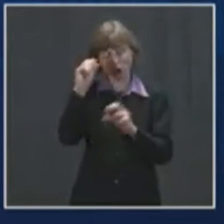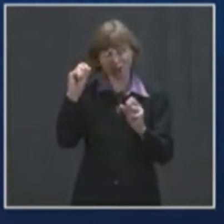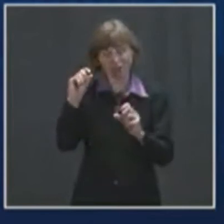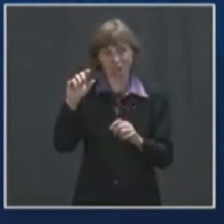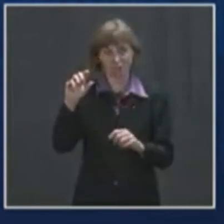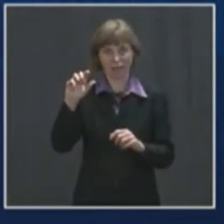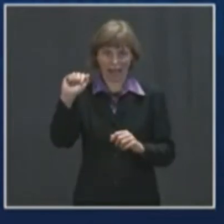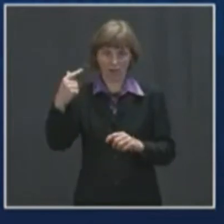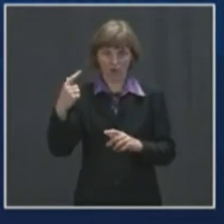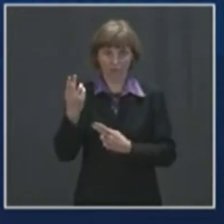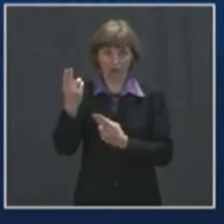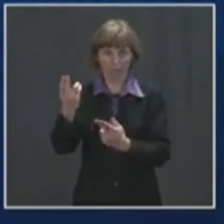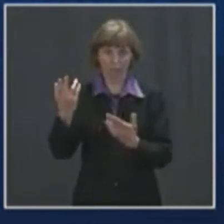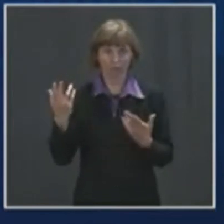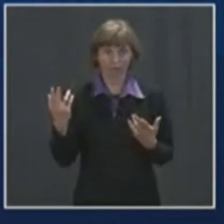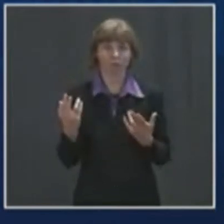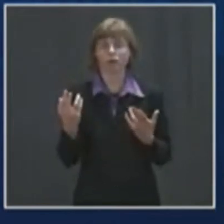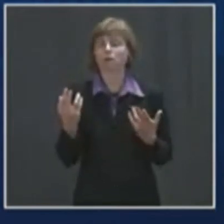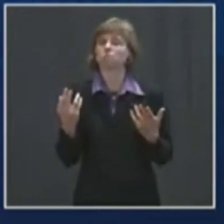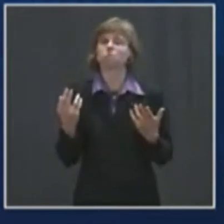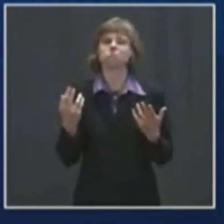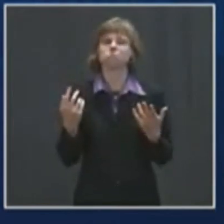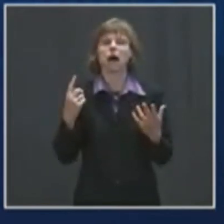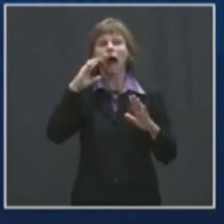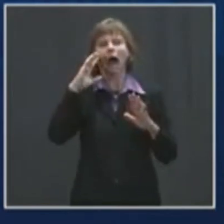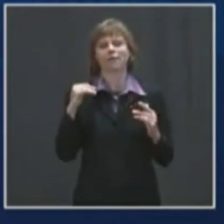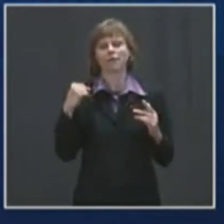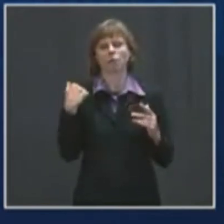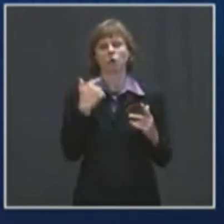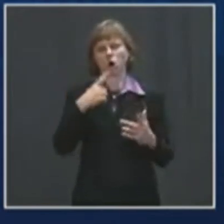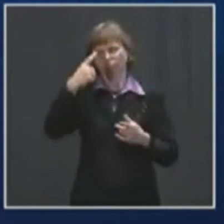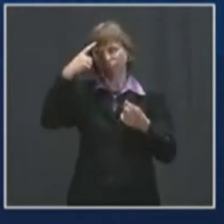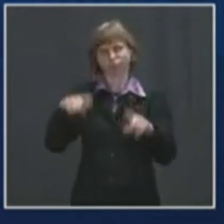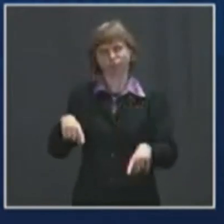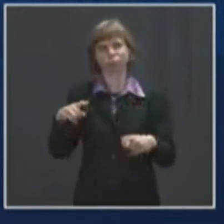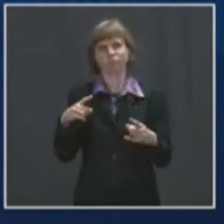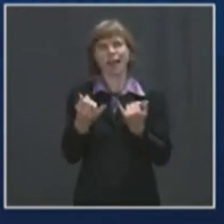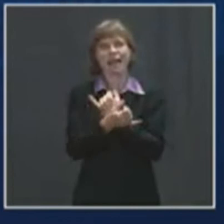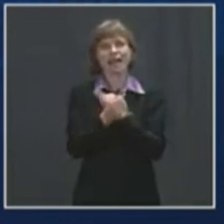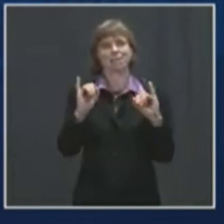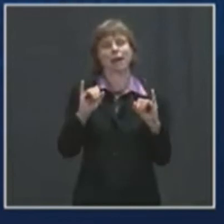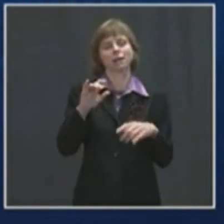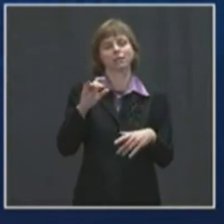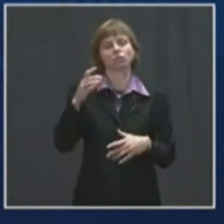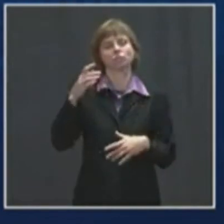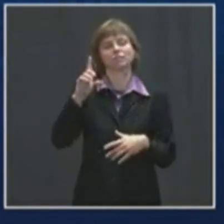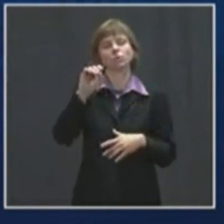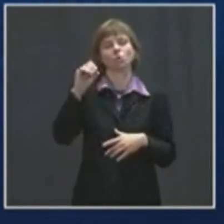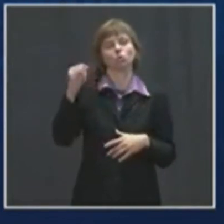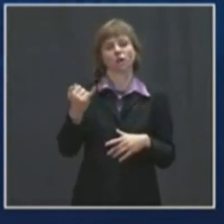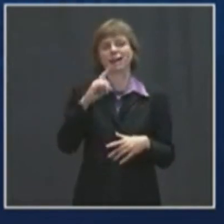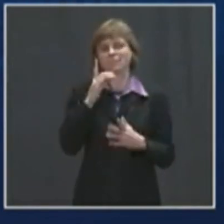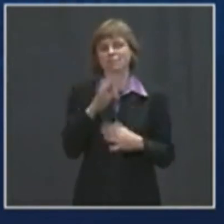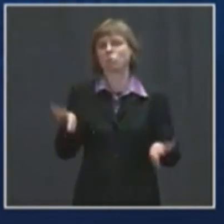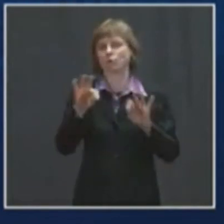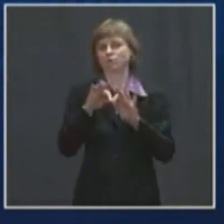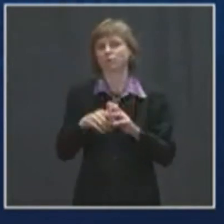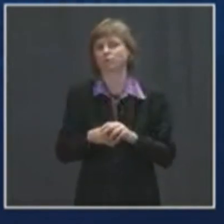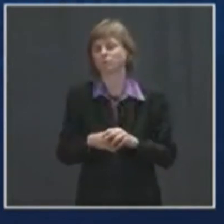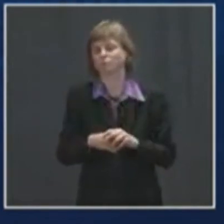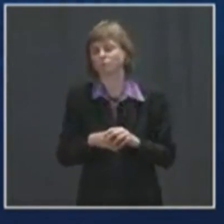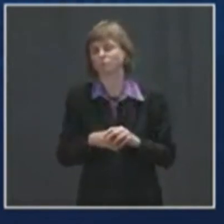and the value that I think and hope we all share to have an independent Justice Department, we're certainly hopeful they can move forward as quickly as possible. Really quick